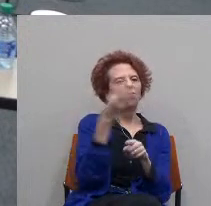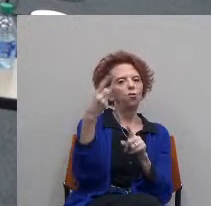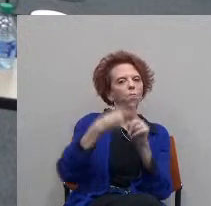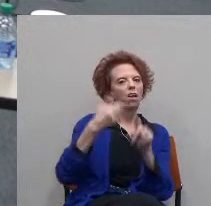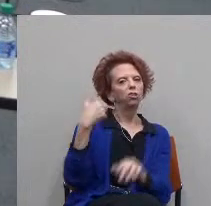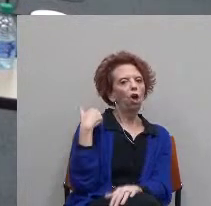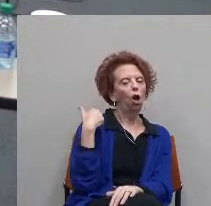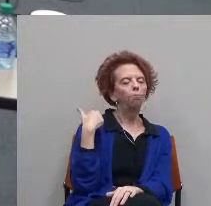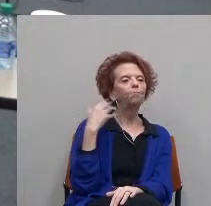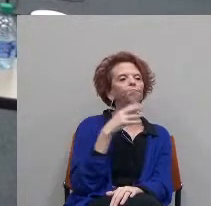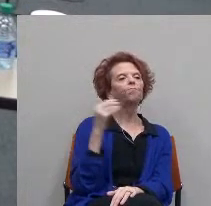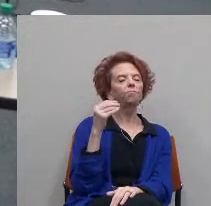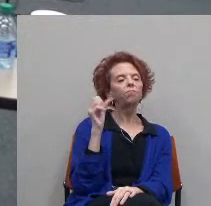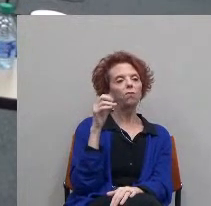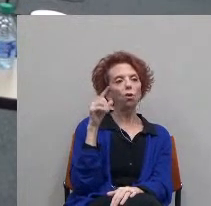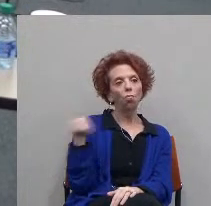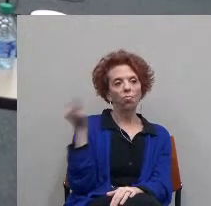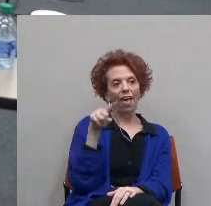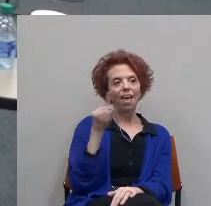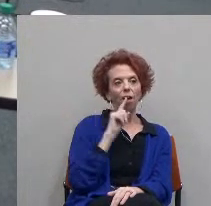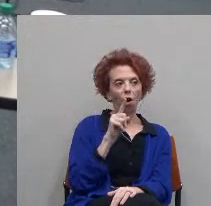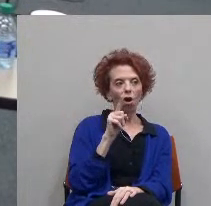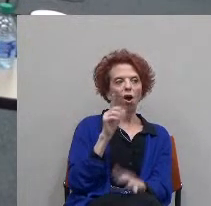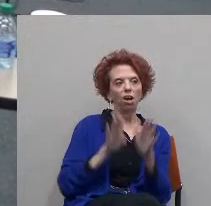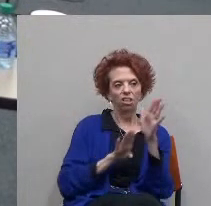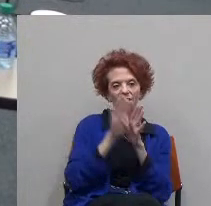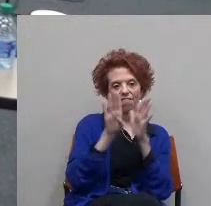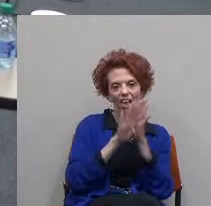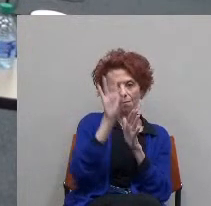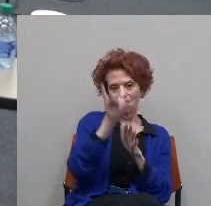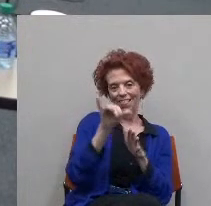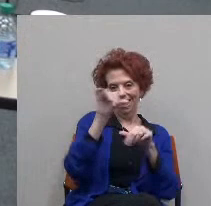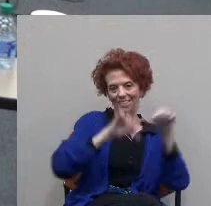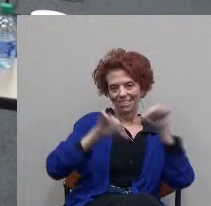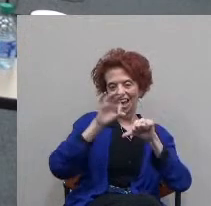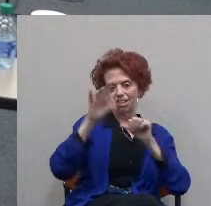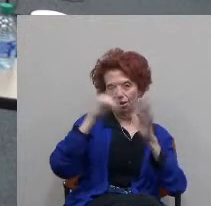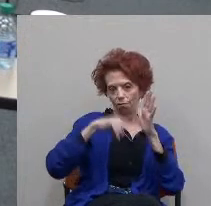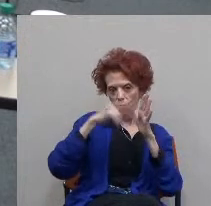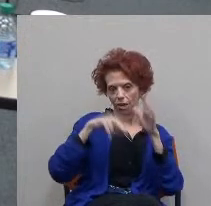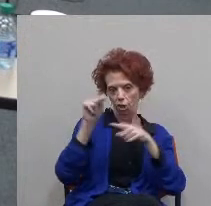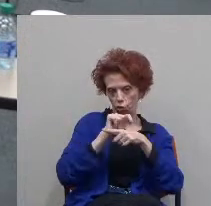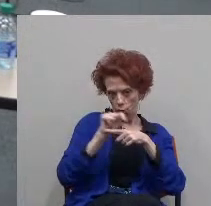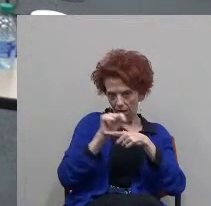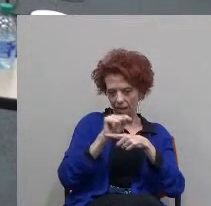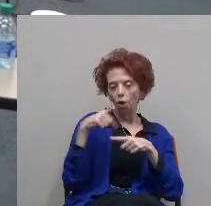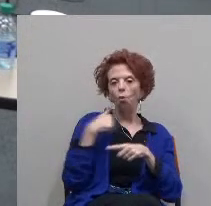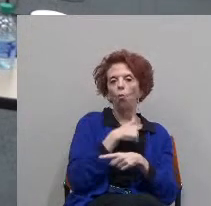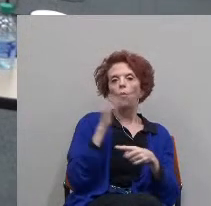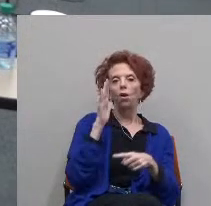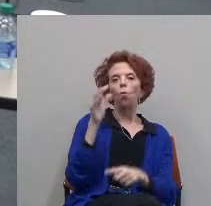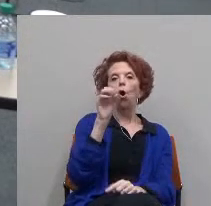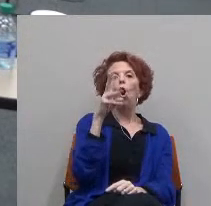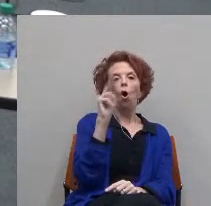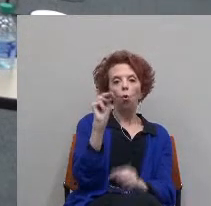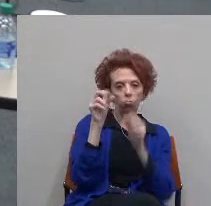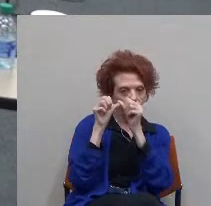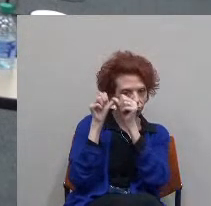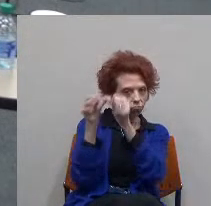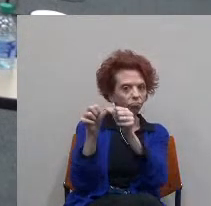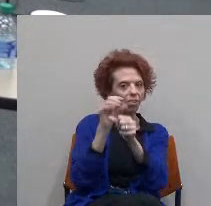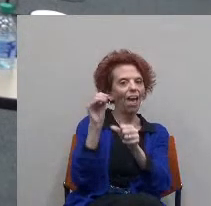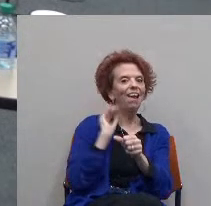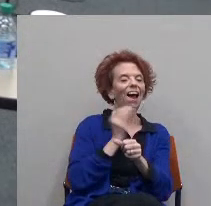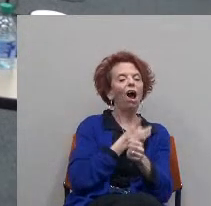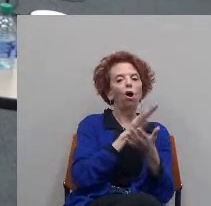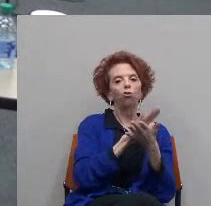a few months ago. And so they are developing that science of reading training that we will then own in perpetuity. And